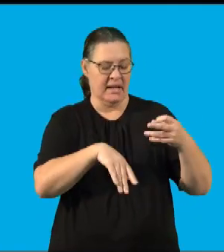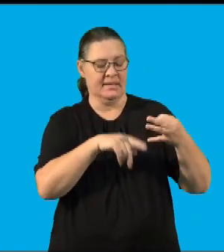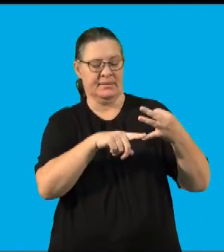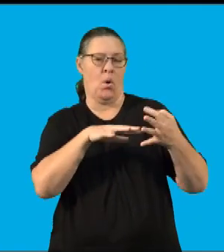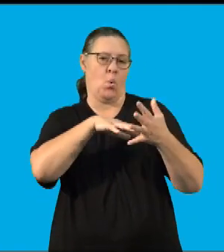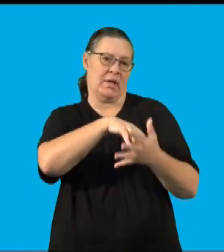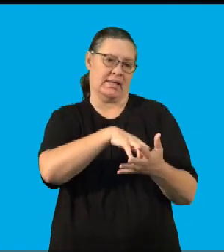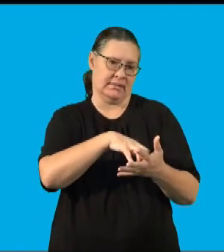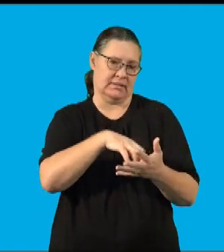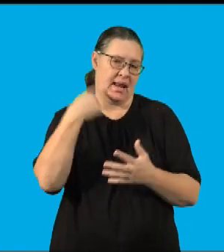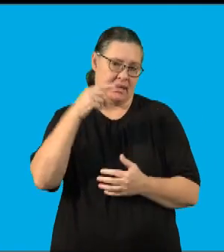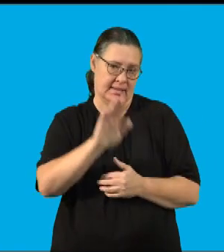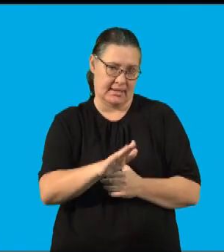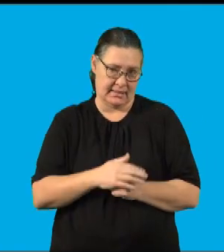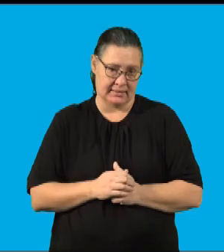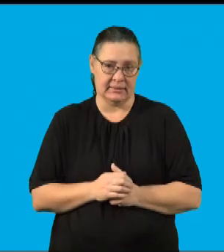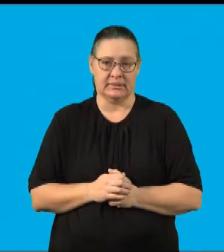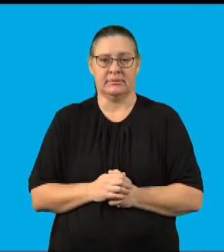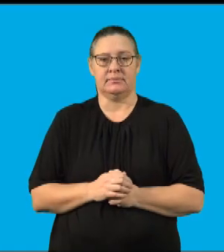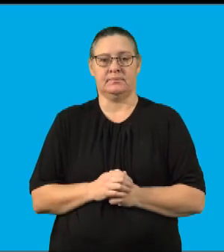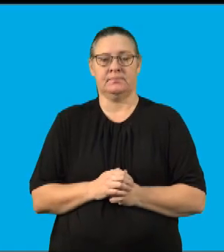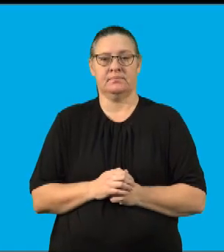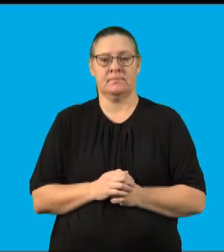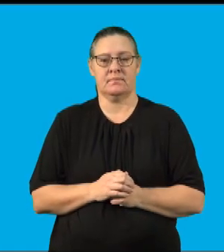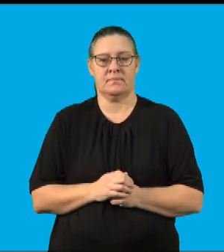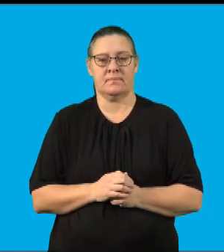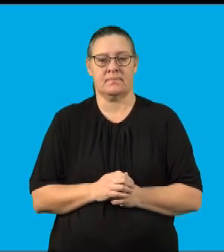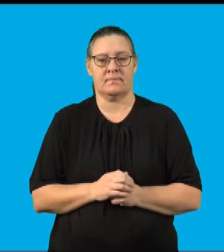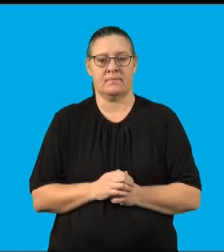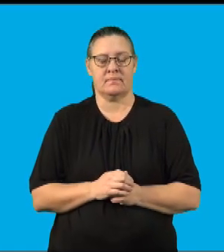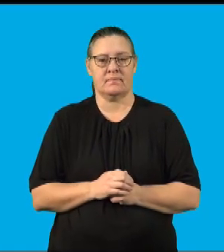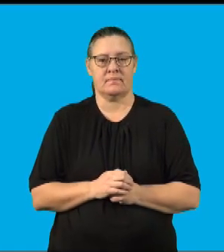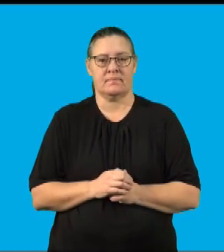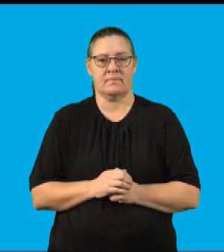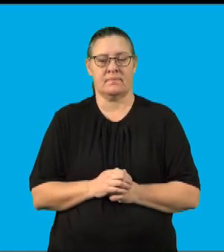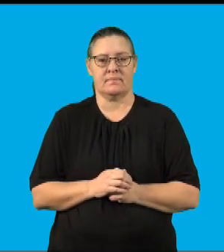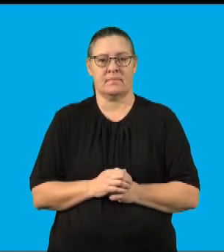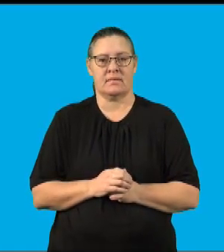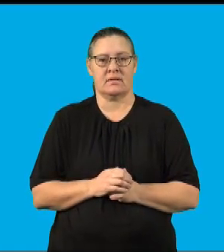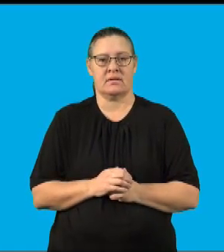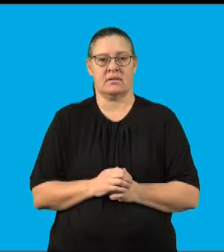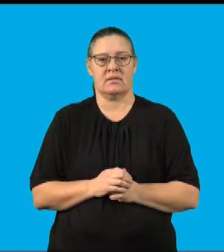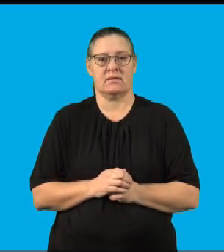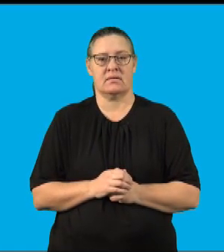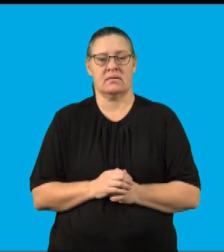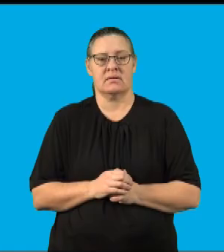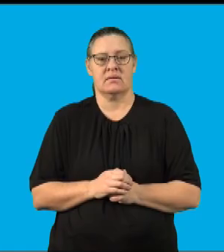by the dipole-dipole forces, and then the London forces are going to be the weakest intermolecular forces out of the 3 that we have there.